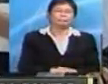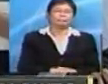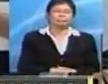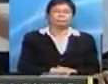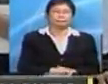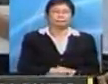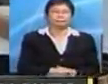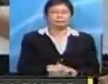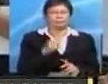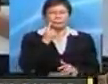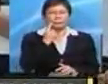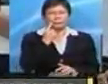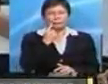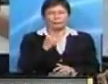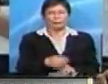Yes, other back, Chris.